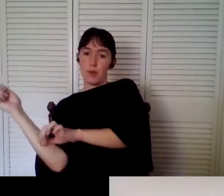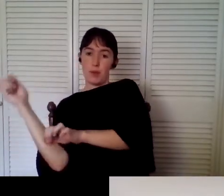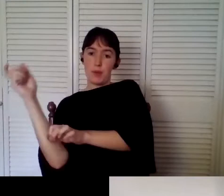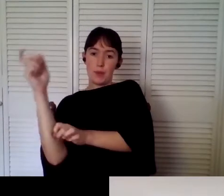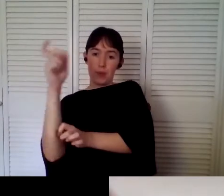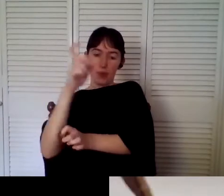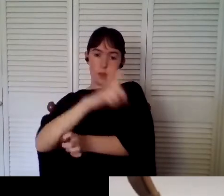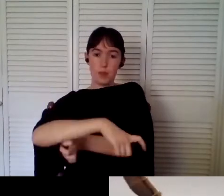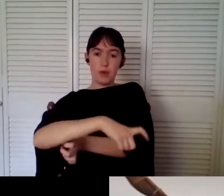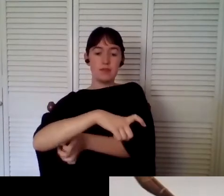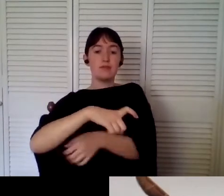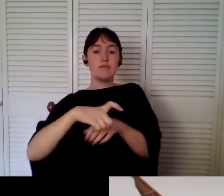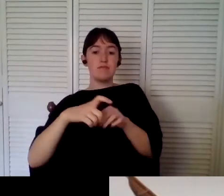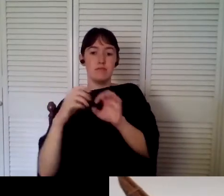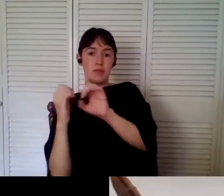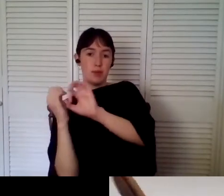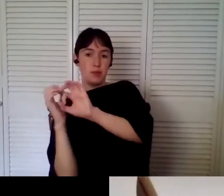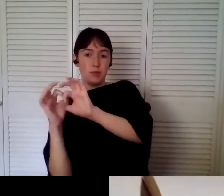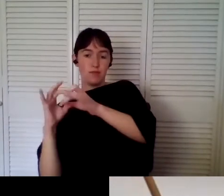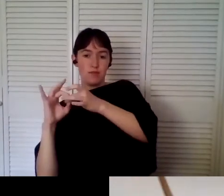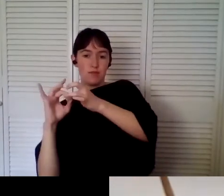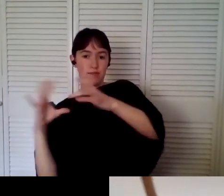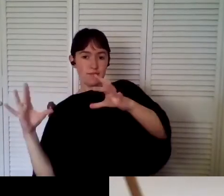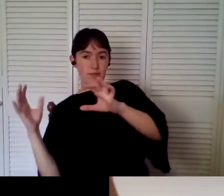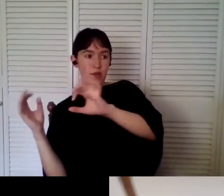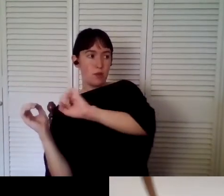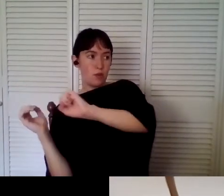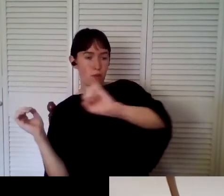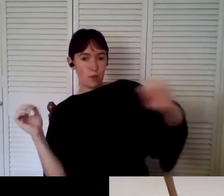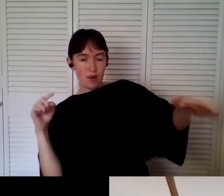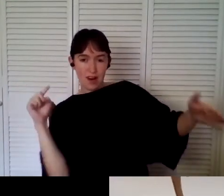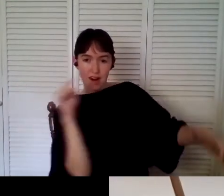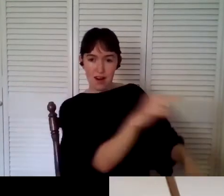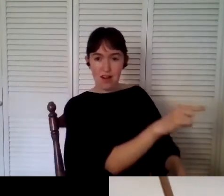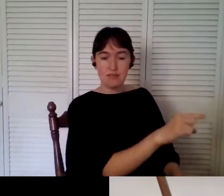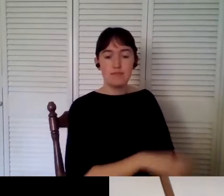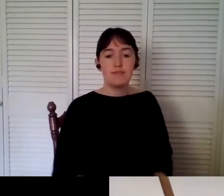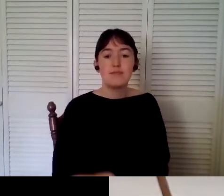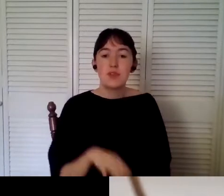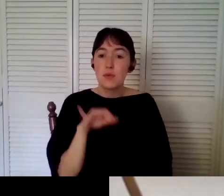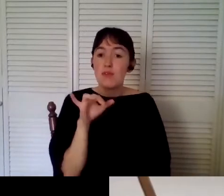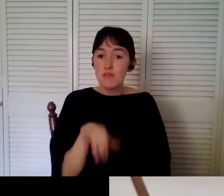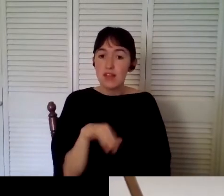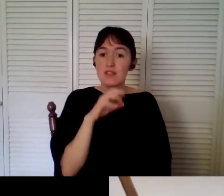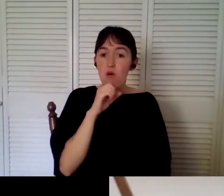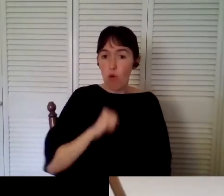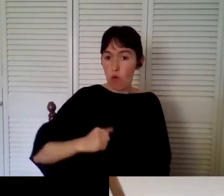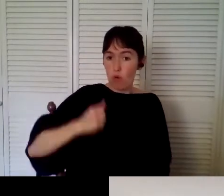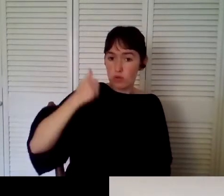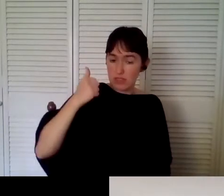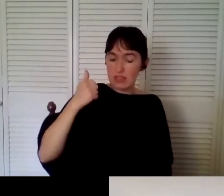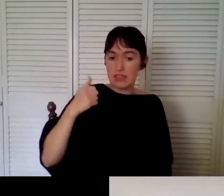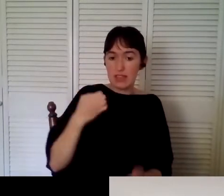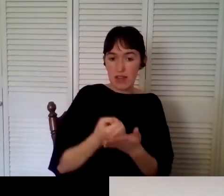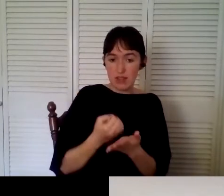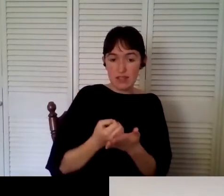lever. And in fact, this is arguably the oldest evidence of human engineering and simple machines